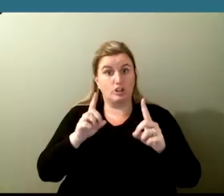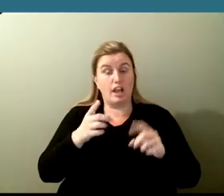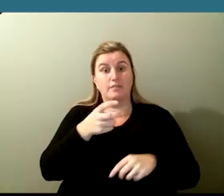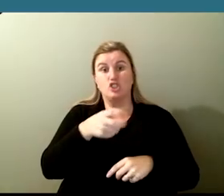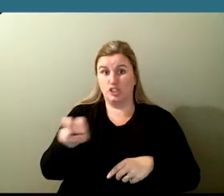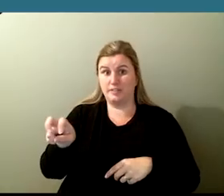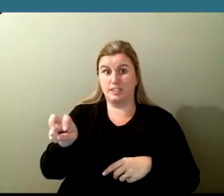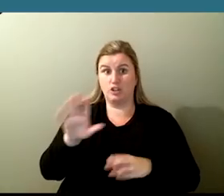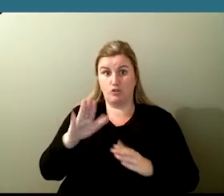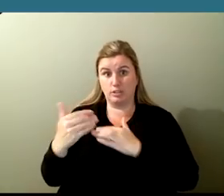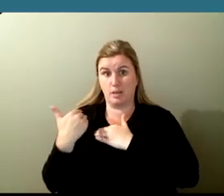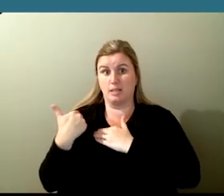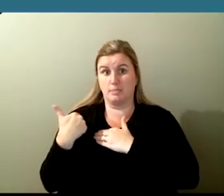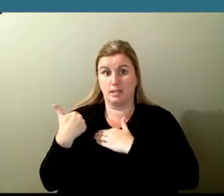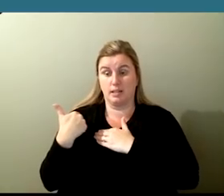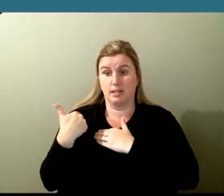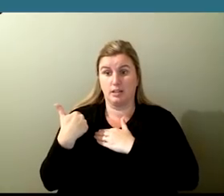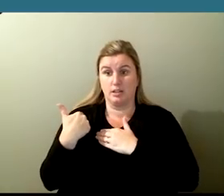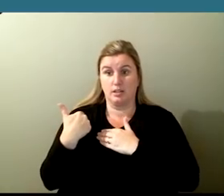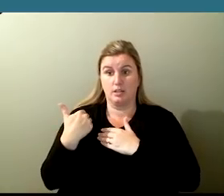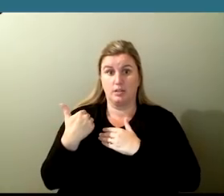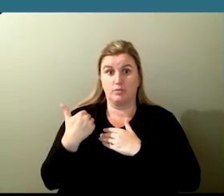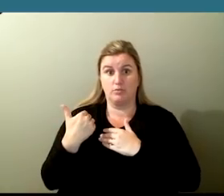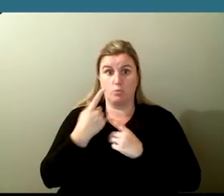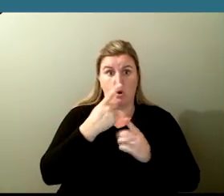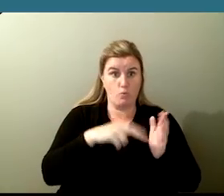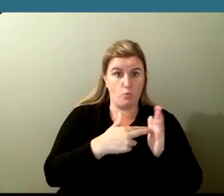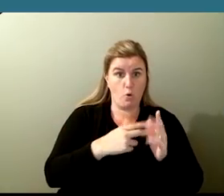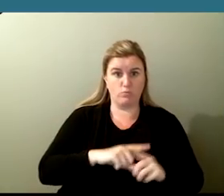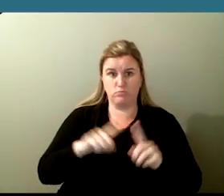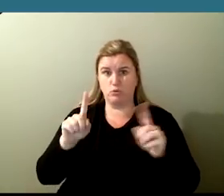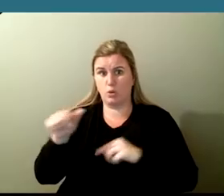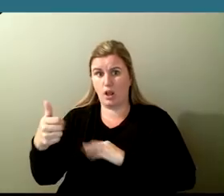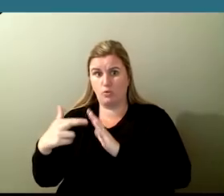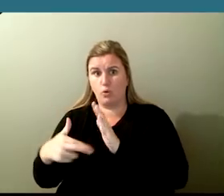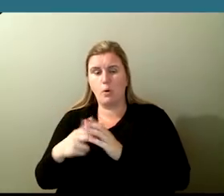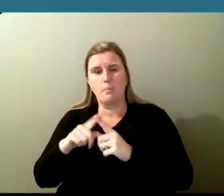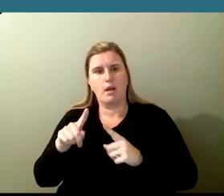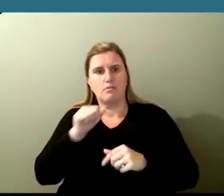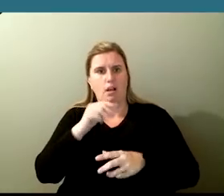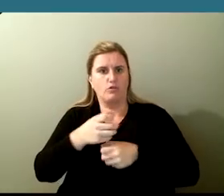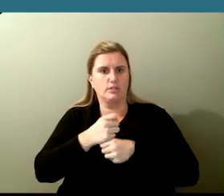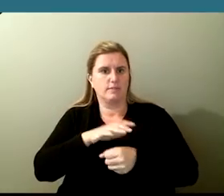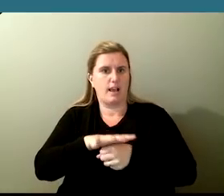shifted from a specific type of role to another type of role without receiving adequate training,